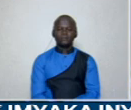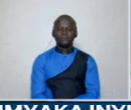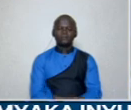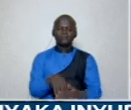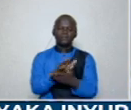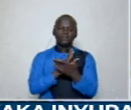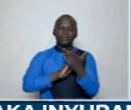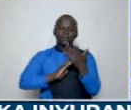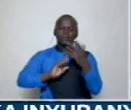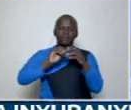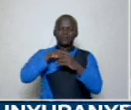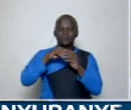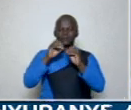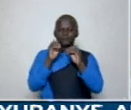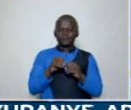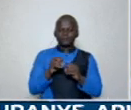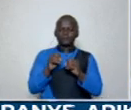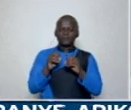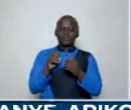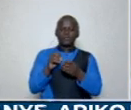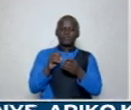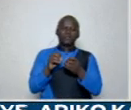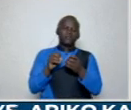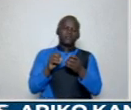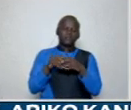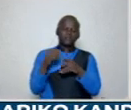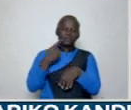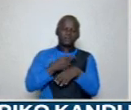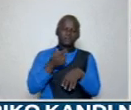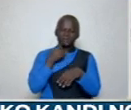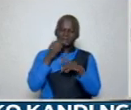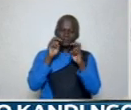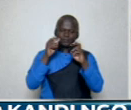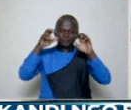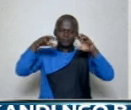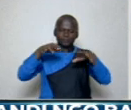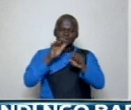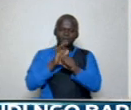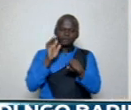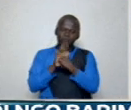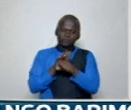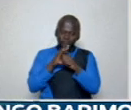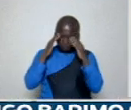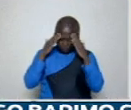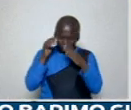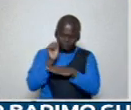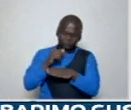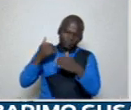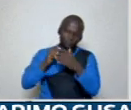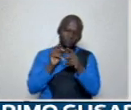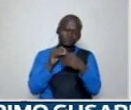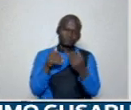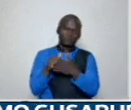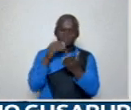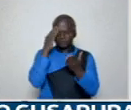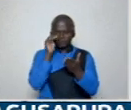bamwe mu bagize biro politike bavuga ko muri iyi minsi harimo kuvugwa imvura ikabije bagiye kurushaho kwegera abaturage